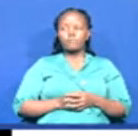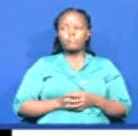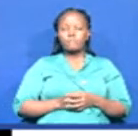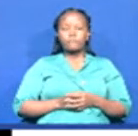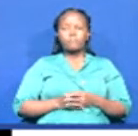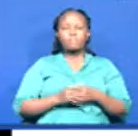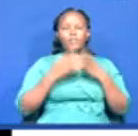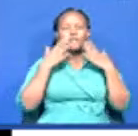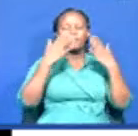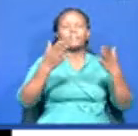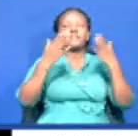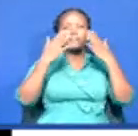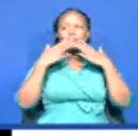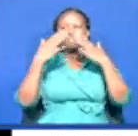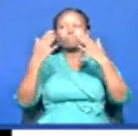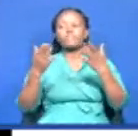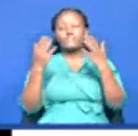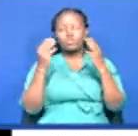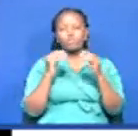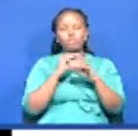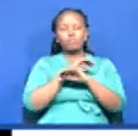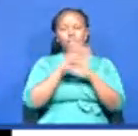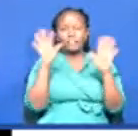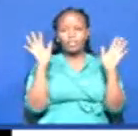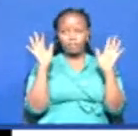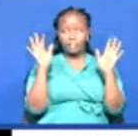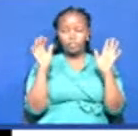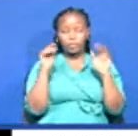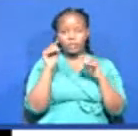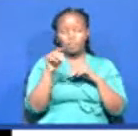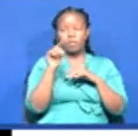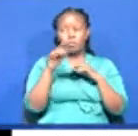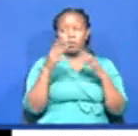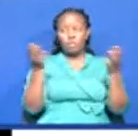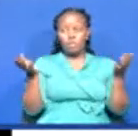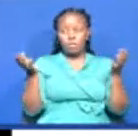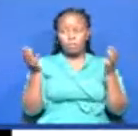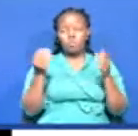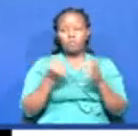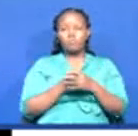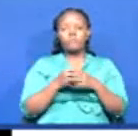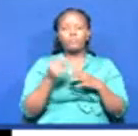Thank you, Dr. Linyiro, for making that clarification. That from January